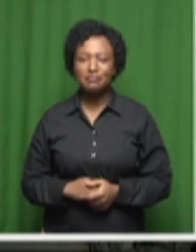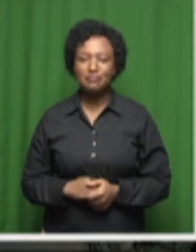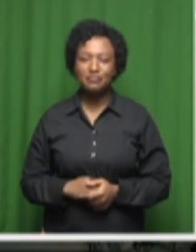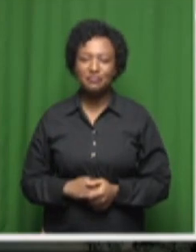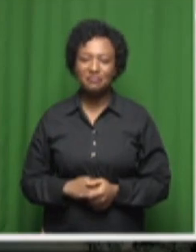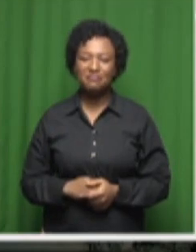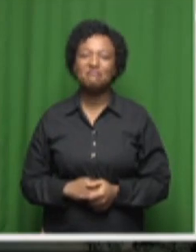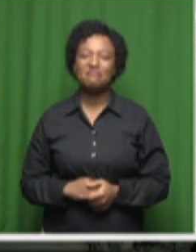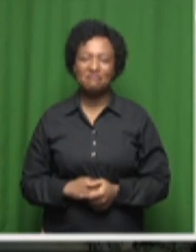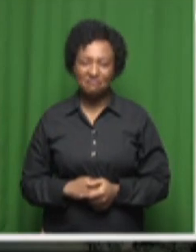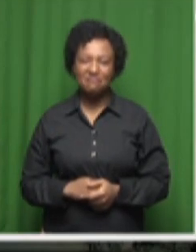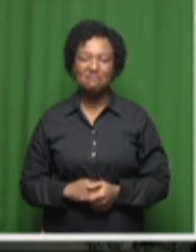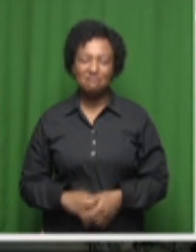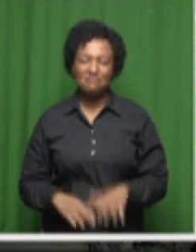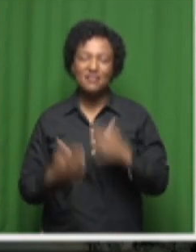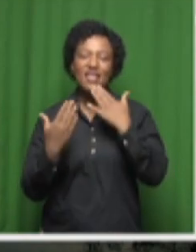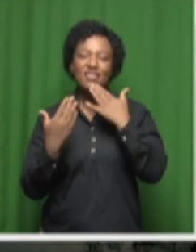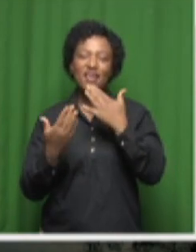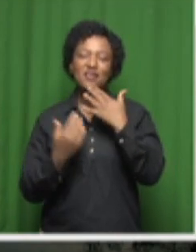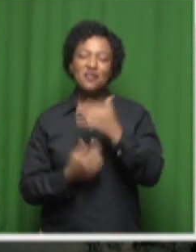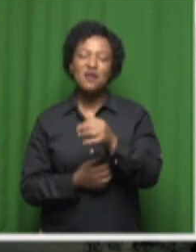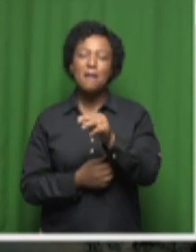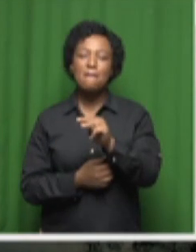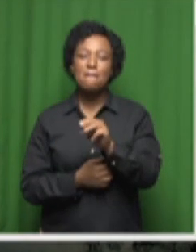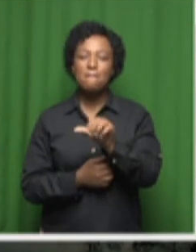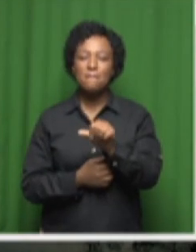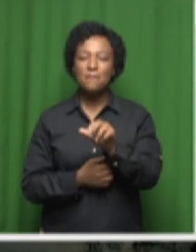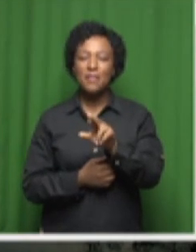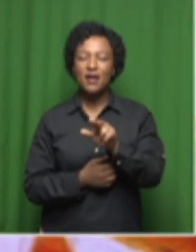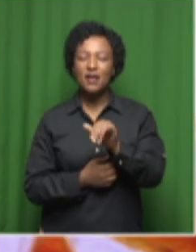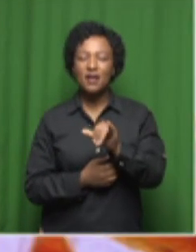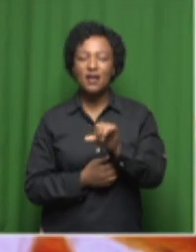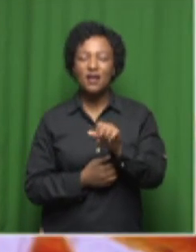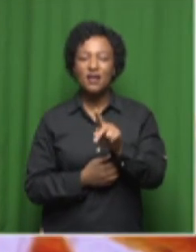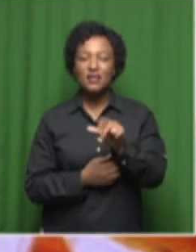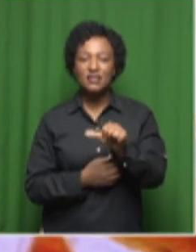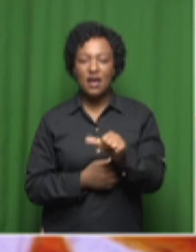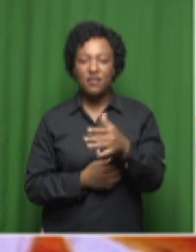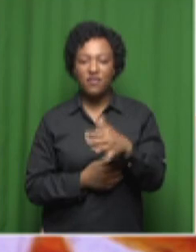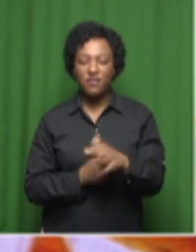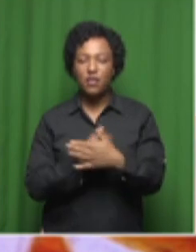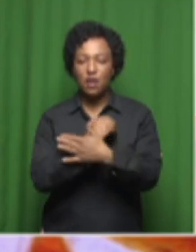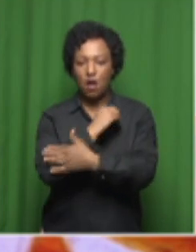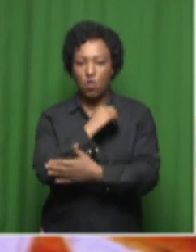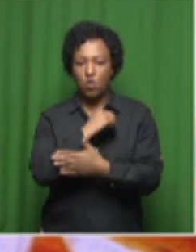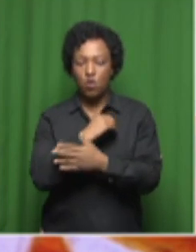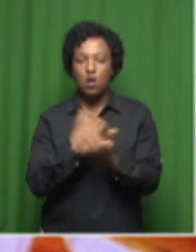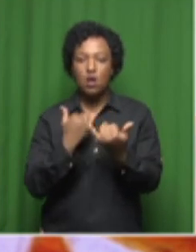Well, thanks so much, Mariska. And of course, there's so much going on across the country, and we'll be